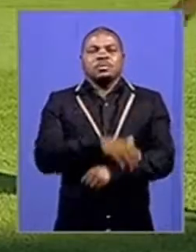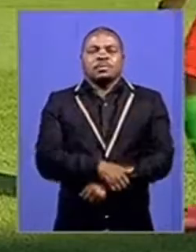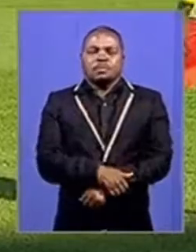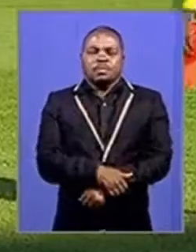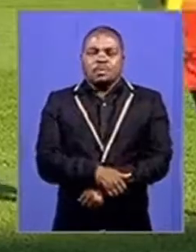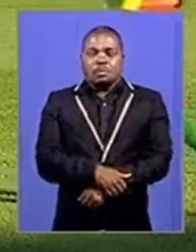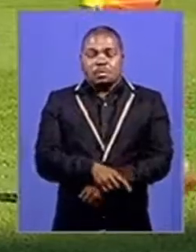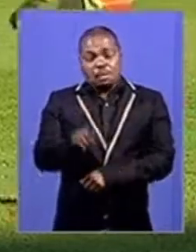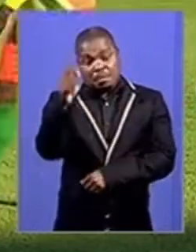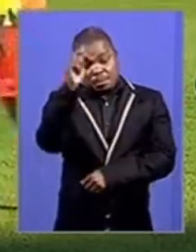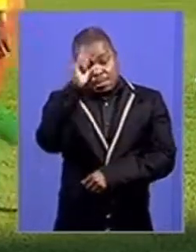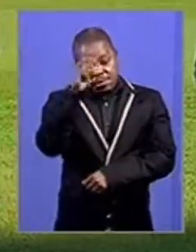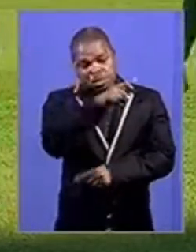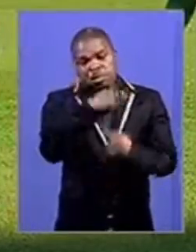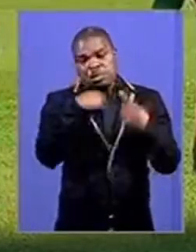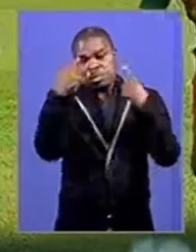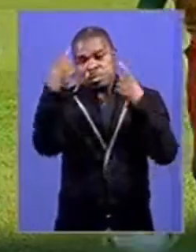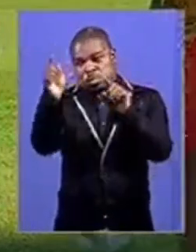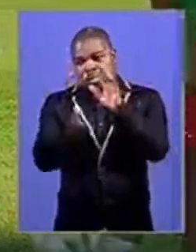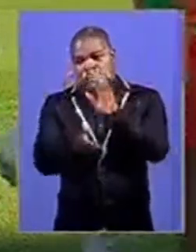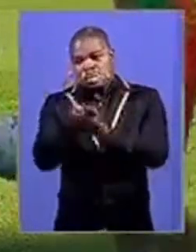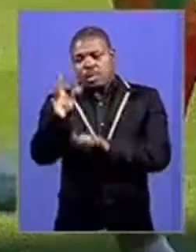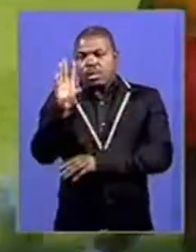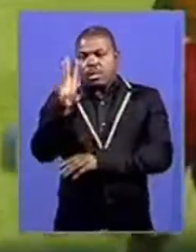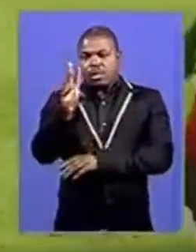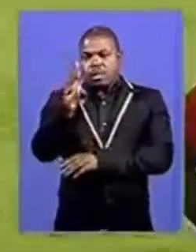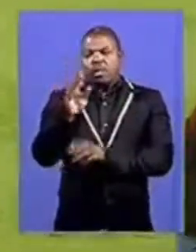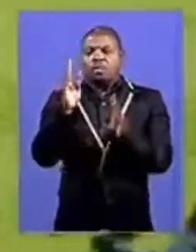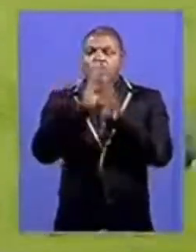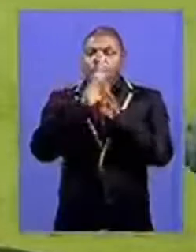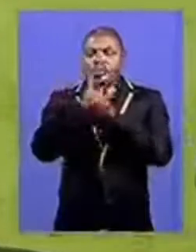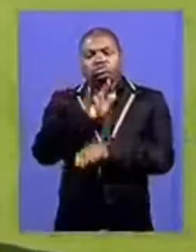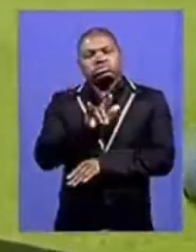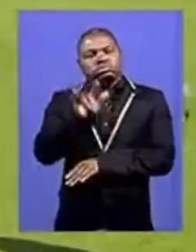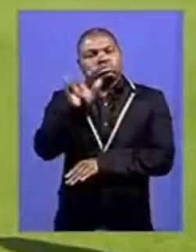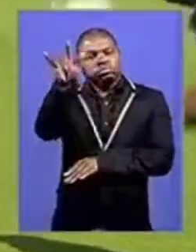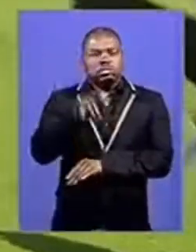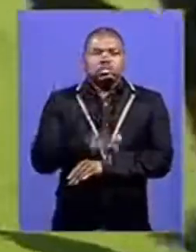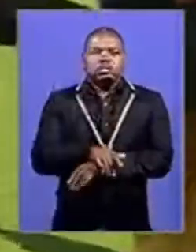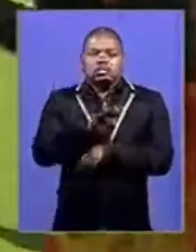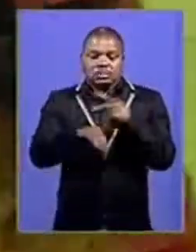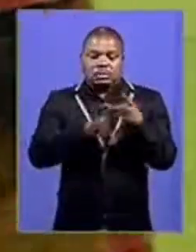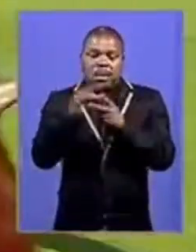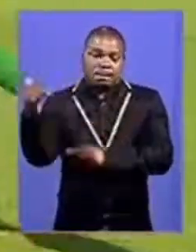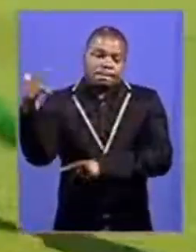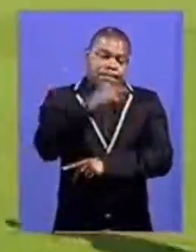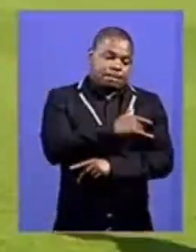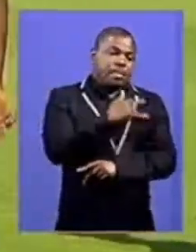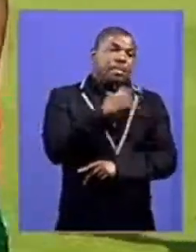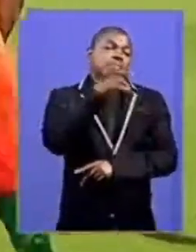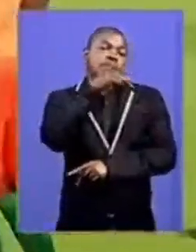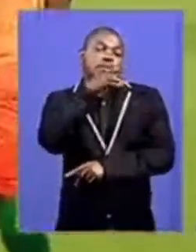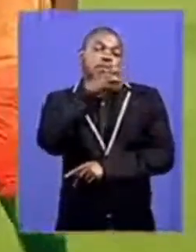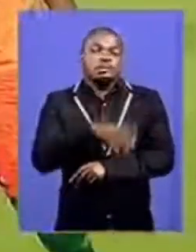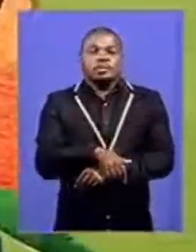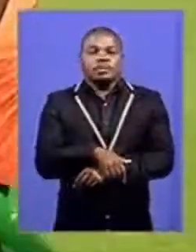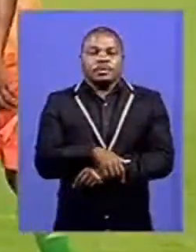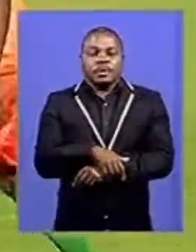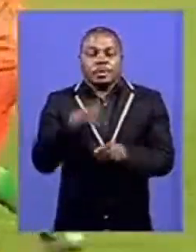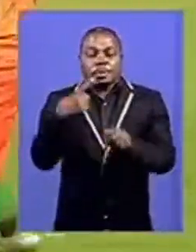Bafana ba leba ka Ethiopia ka Labone ka sefofane sa private gomme ba tlo boela mo nageng ka Mokibelo morago